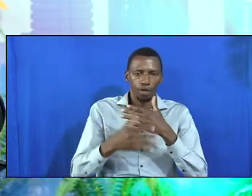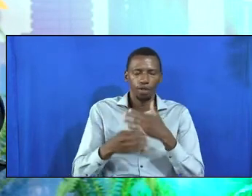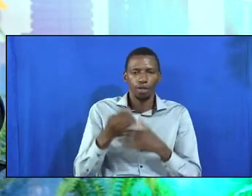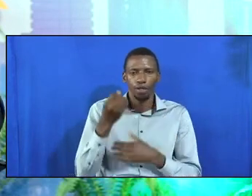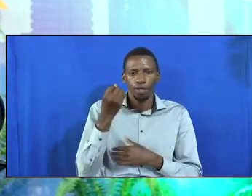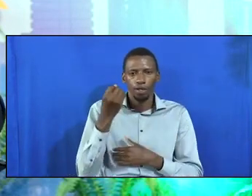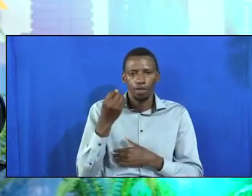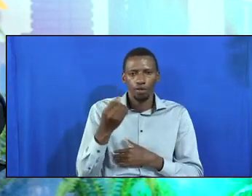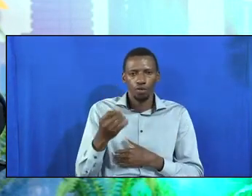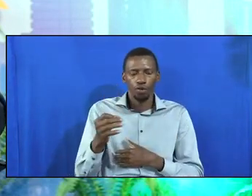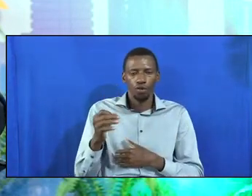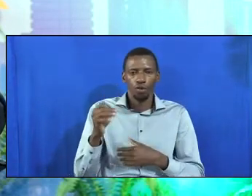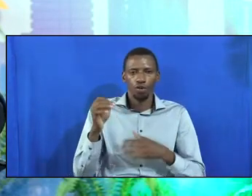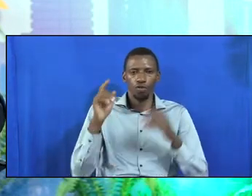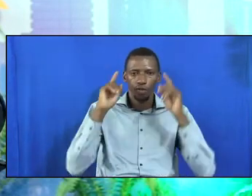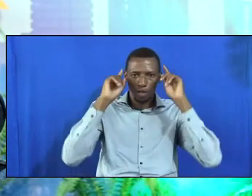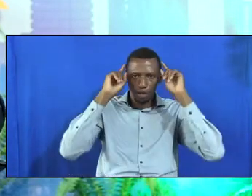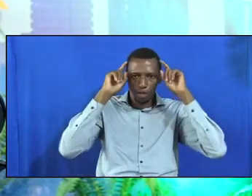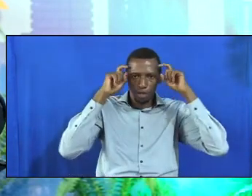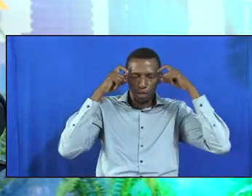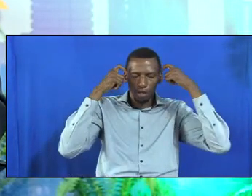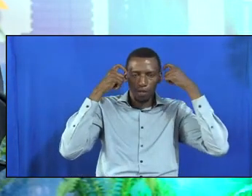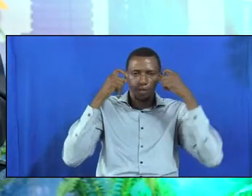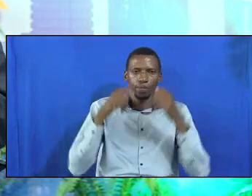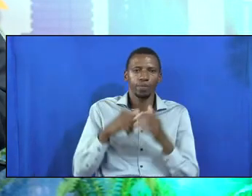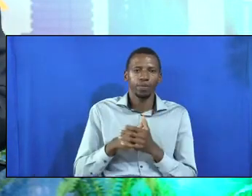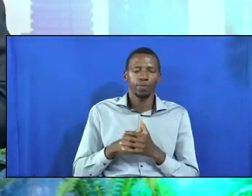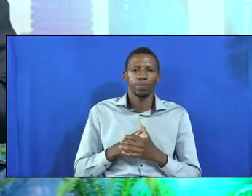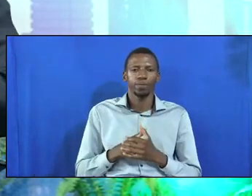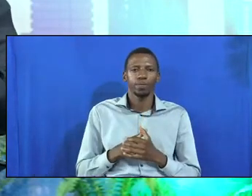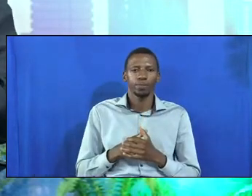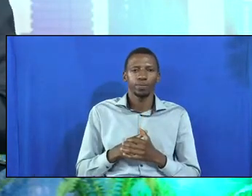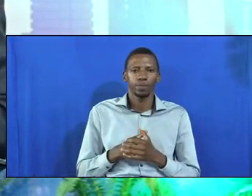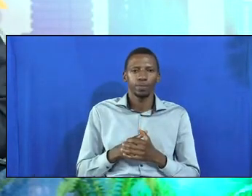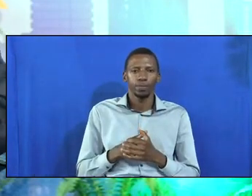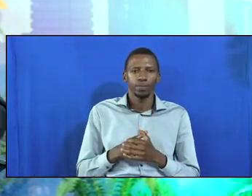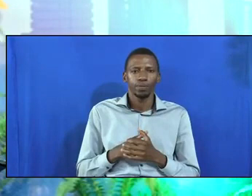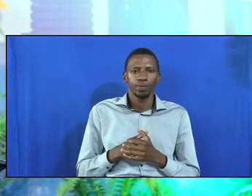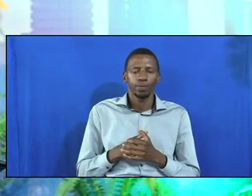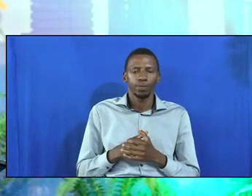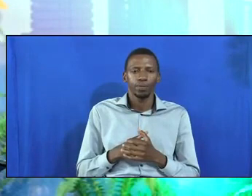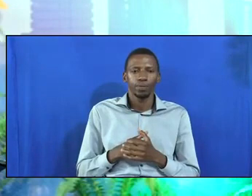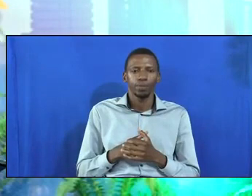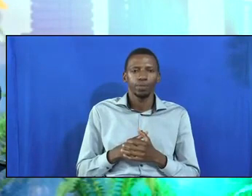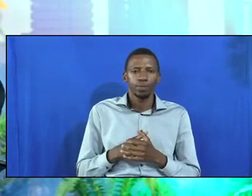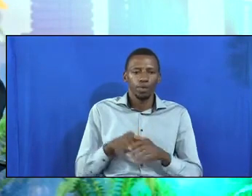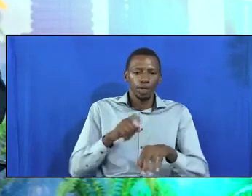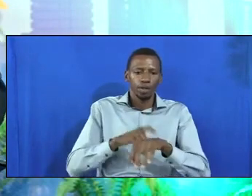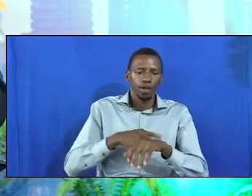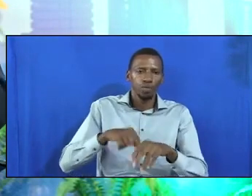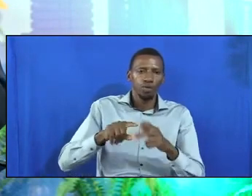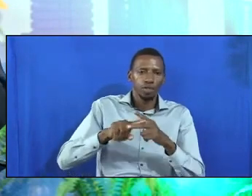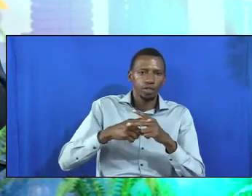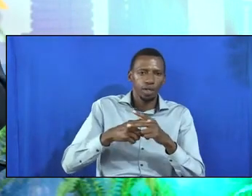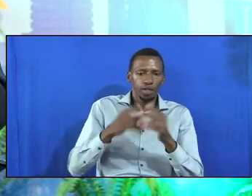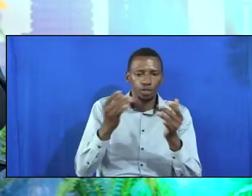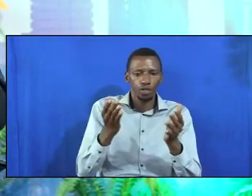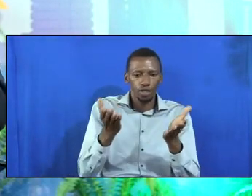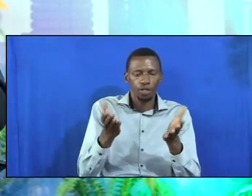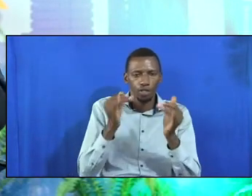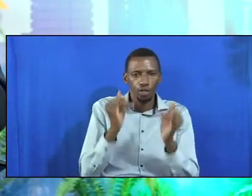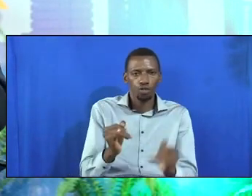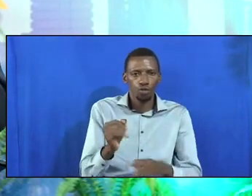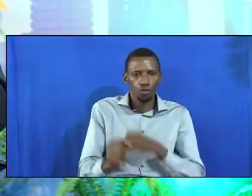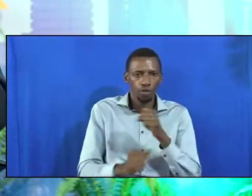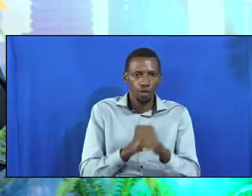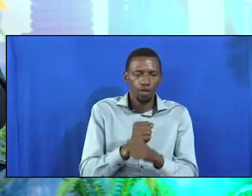precious blood of the Lamb. We're telling the Lord as we start a happy new year, you are telling God there